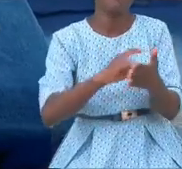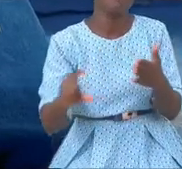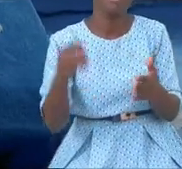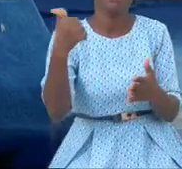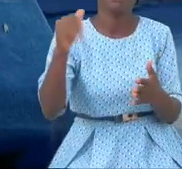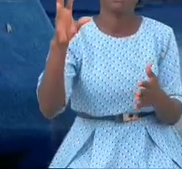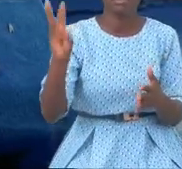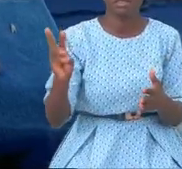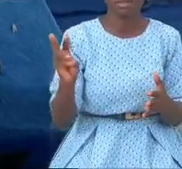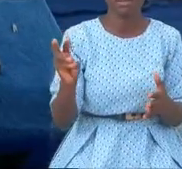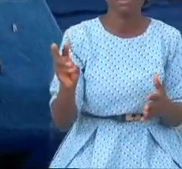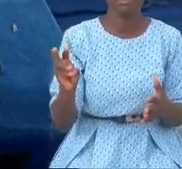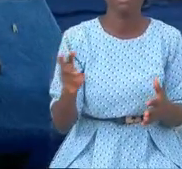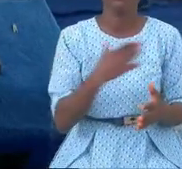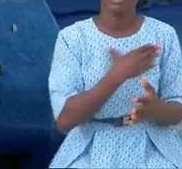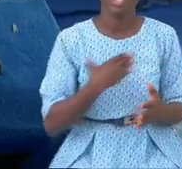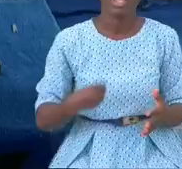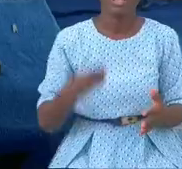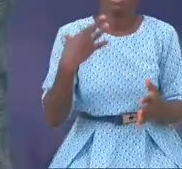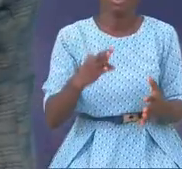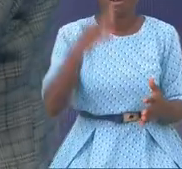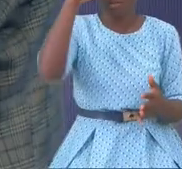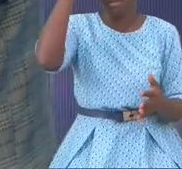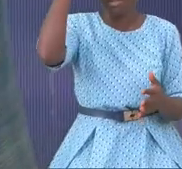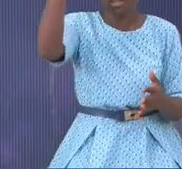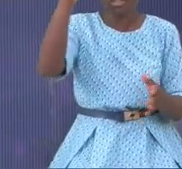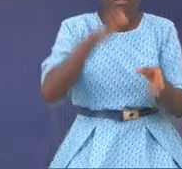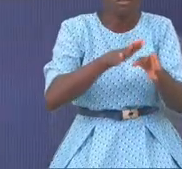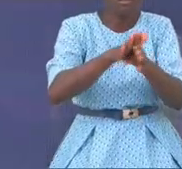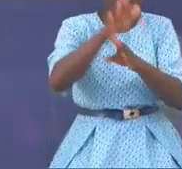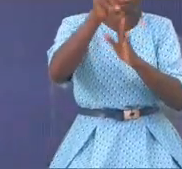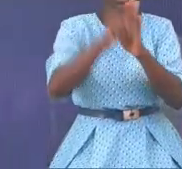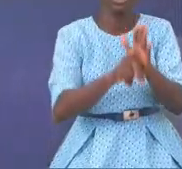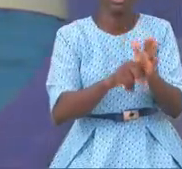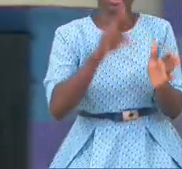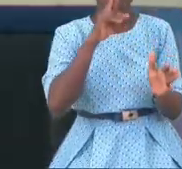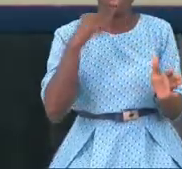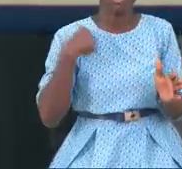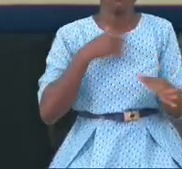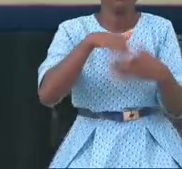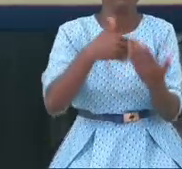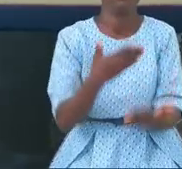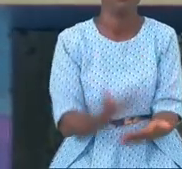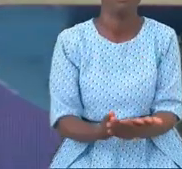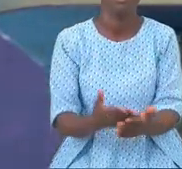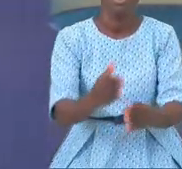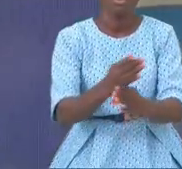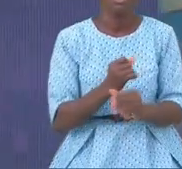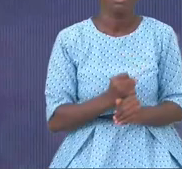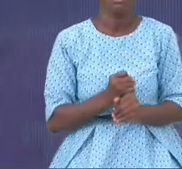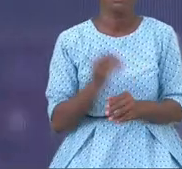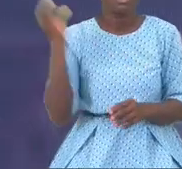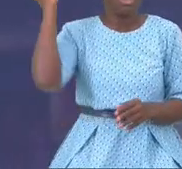received grace for grace. Of his fullness, deep, high,